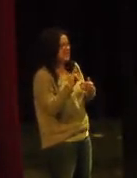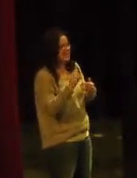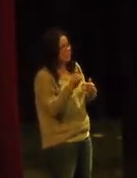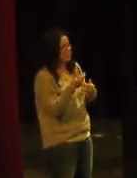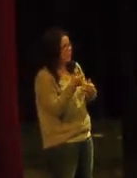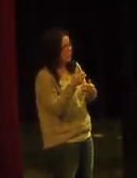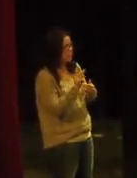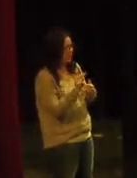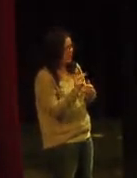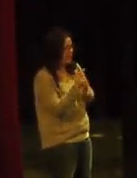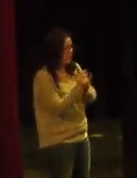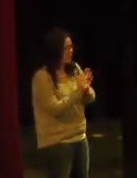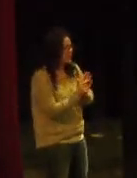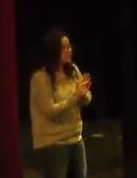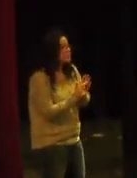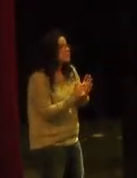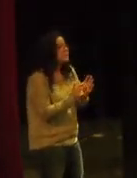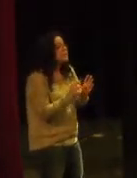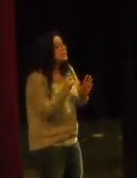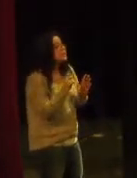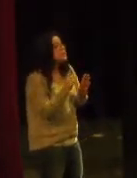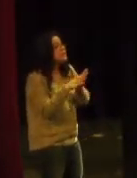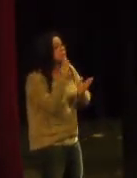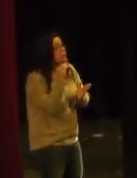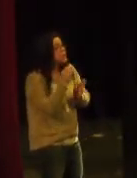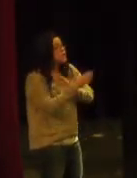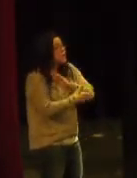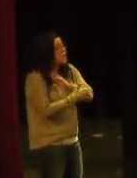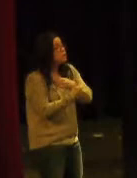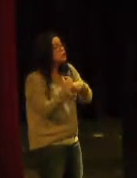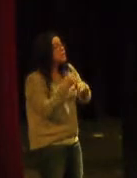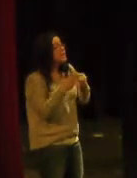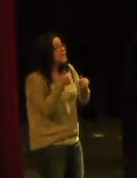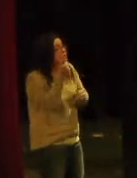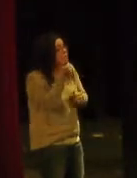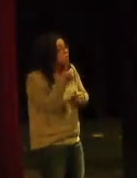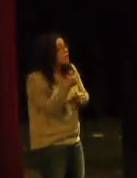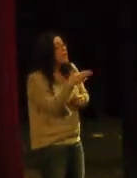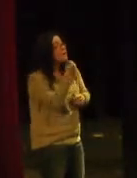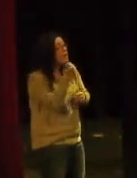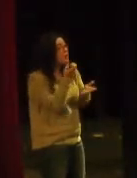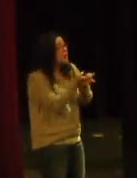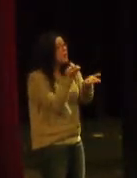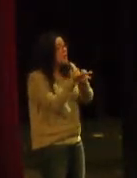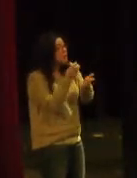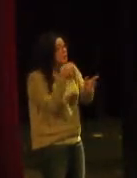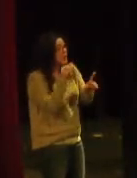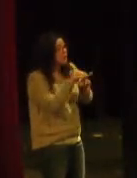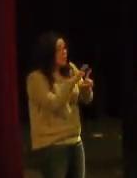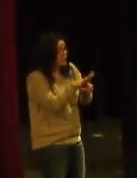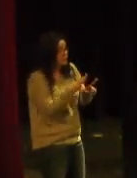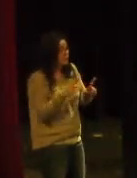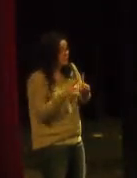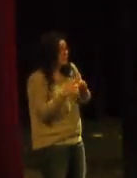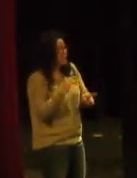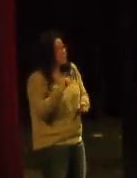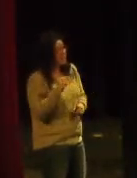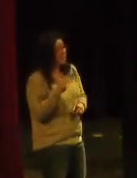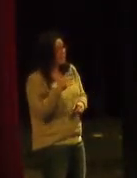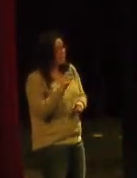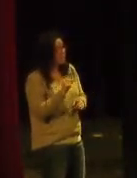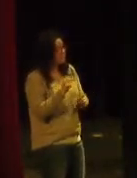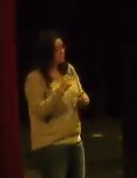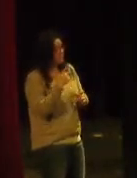special. And it found that the countries that made it easier had a greater economic impact from the immigrants. They were able to